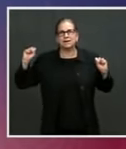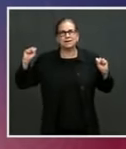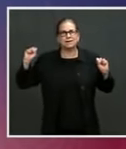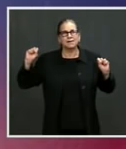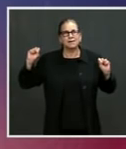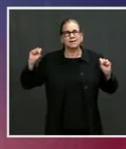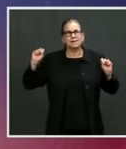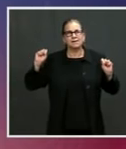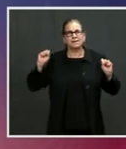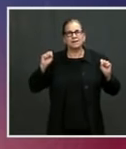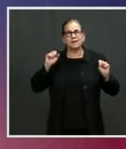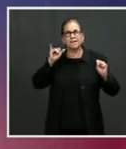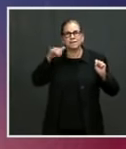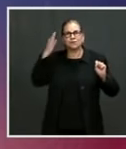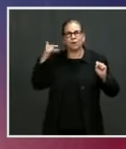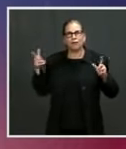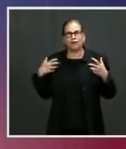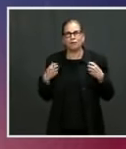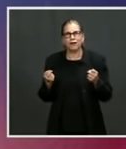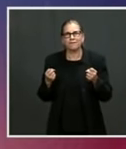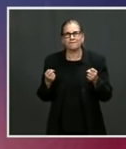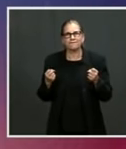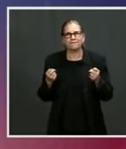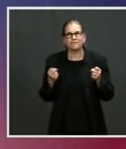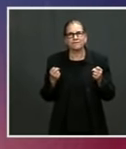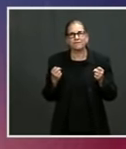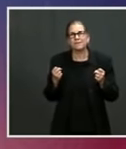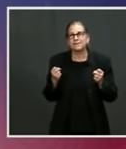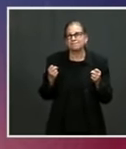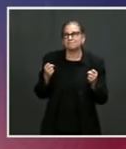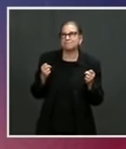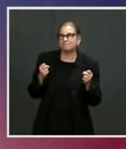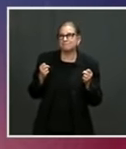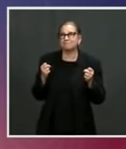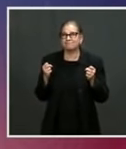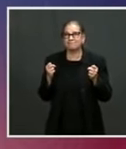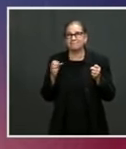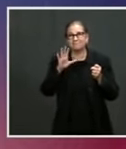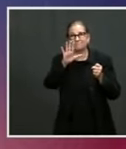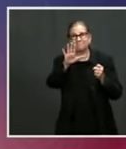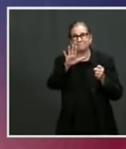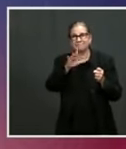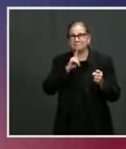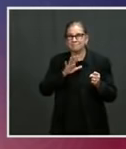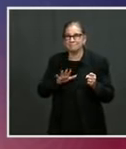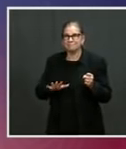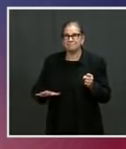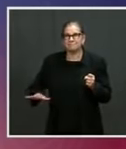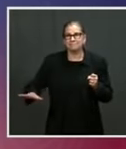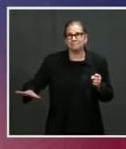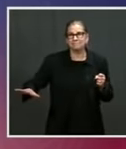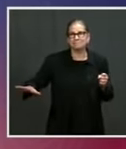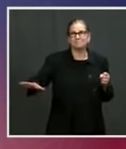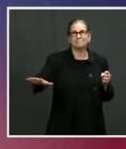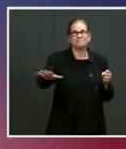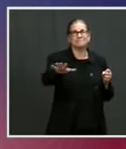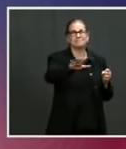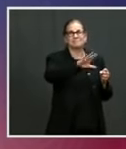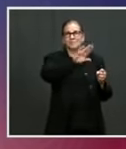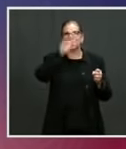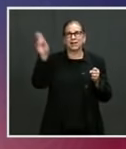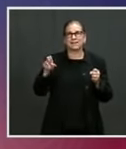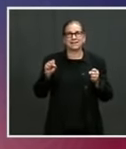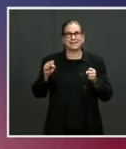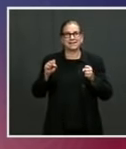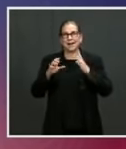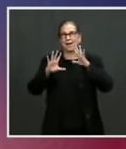Here on these gentle rolling green hills and across America and around the globe lie buried